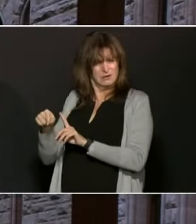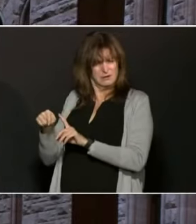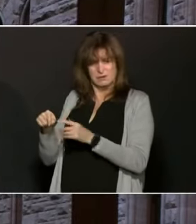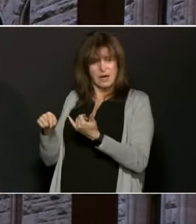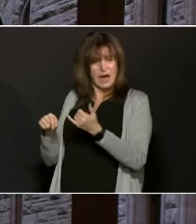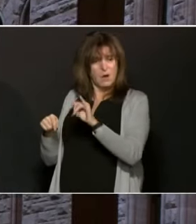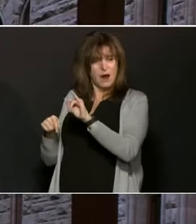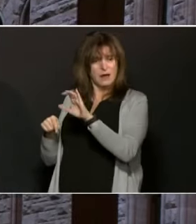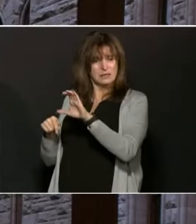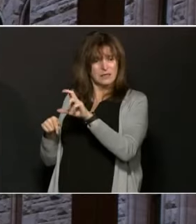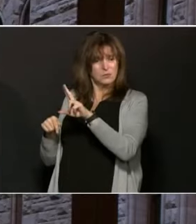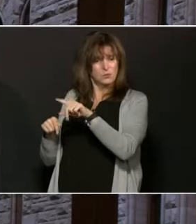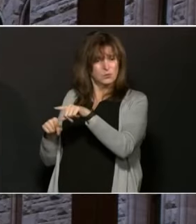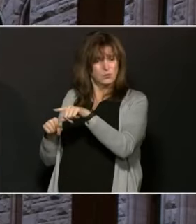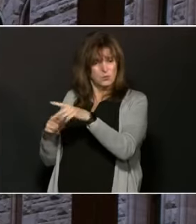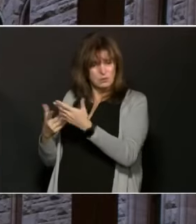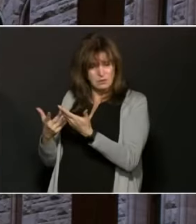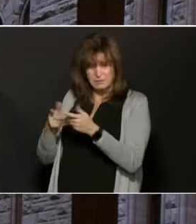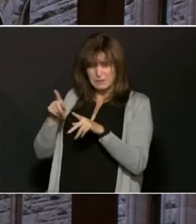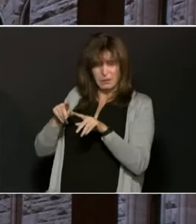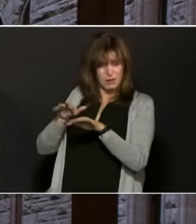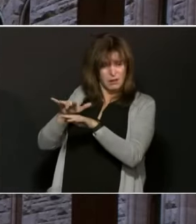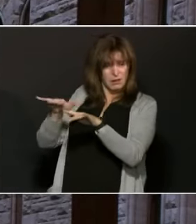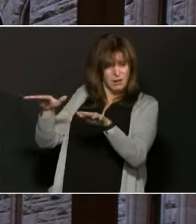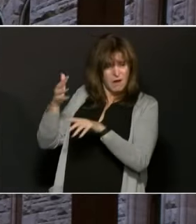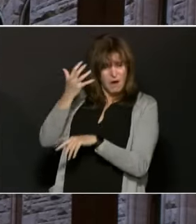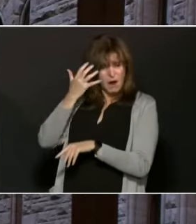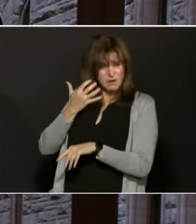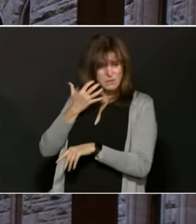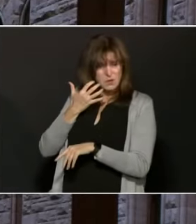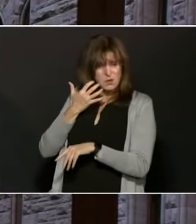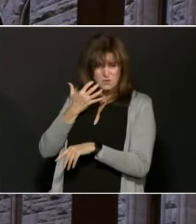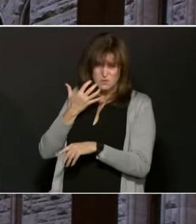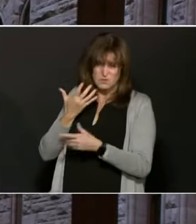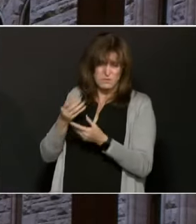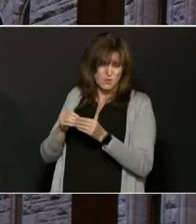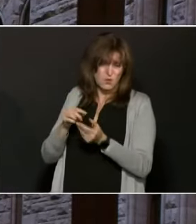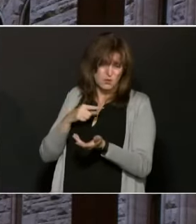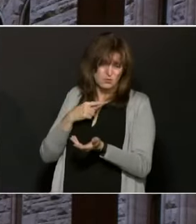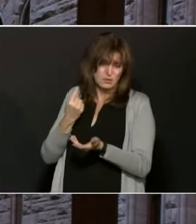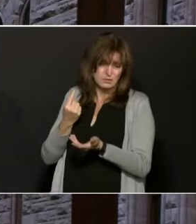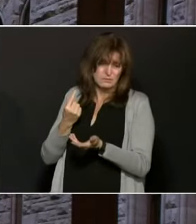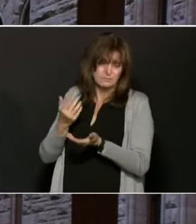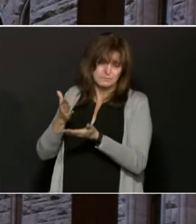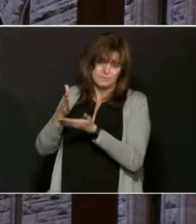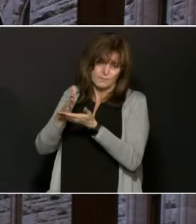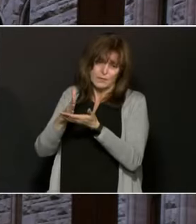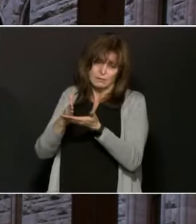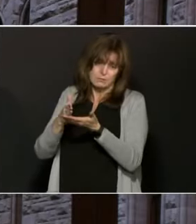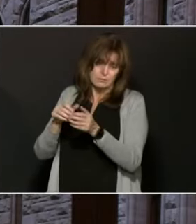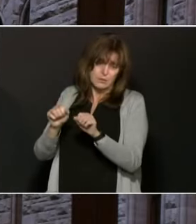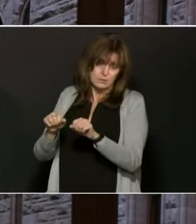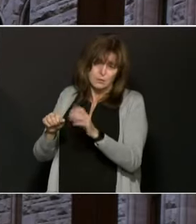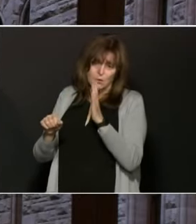are, it's a risk, and there's a certain percent that does occur, unfortunately.